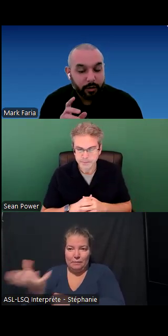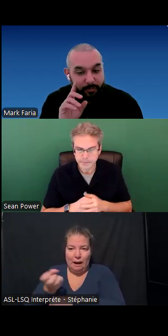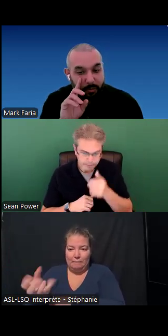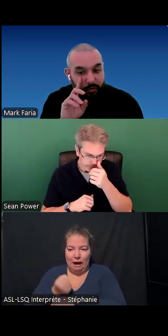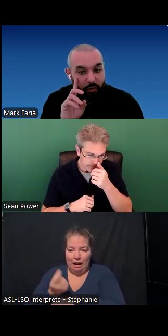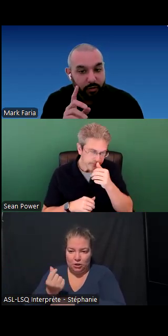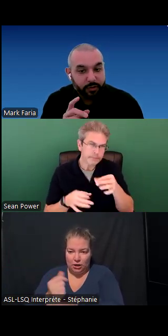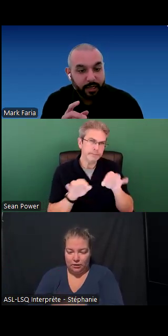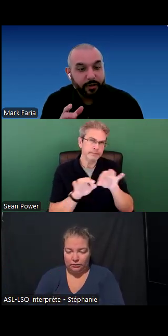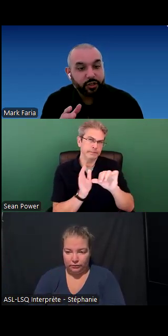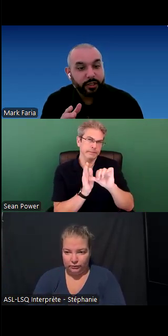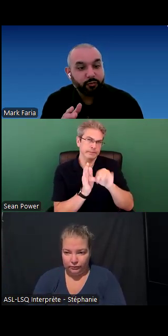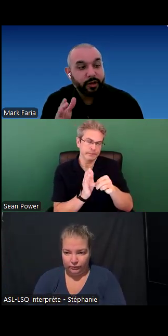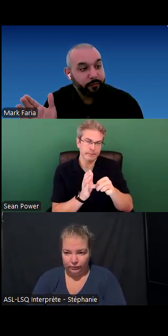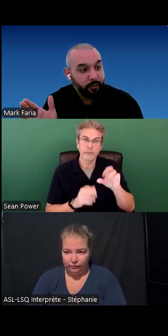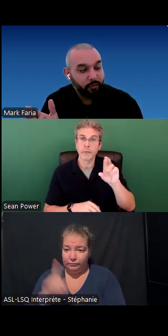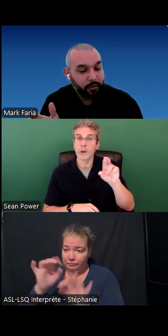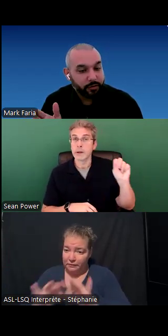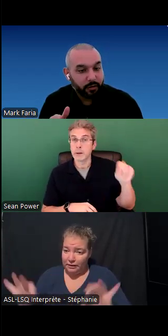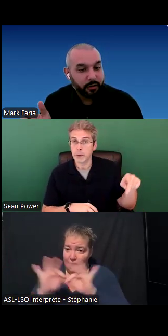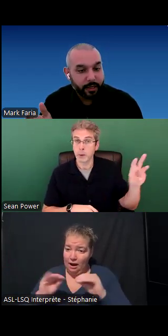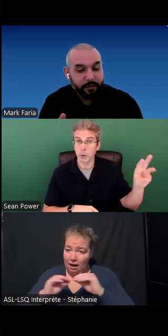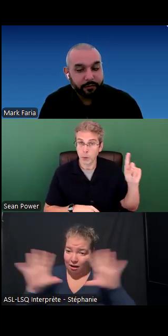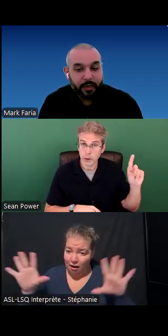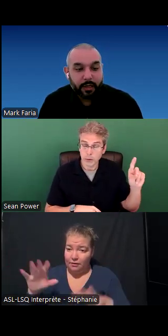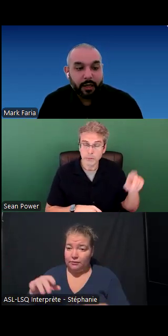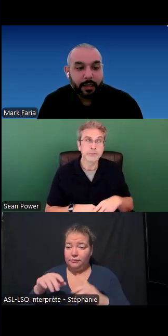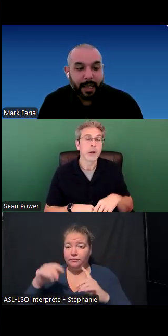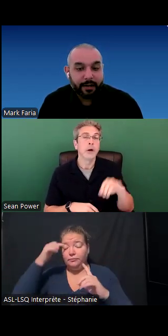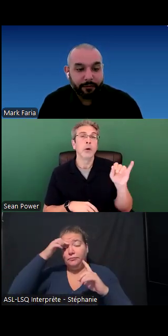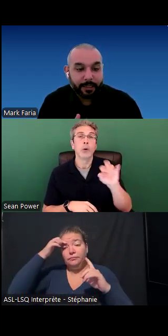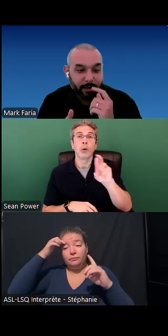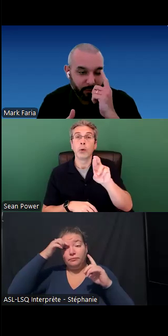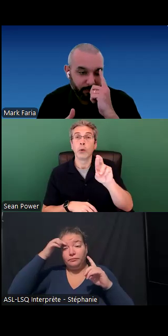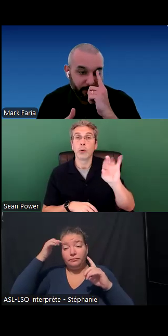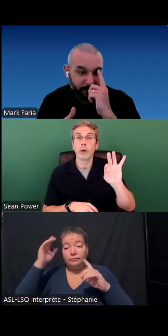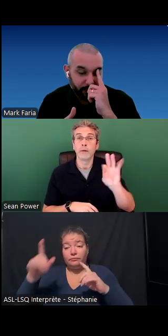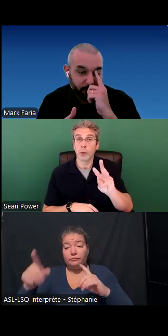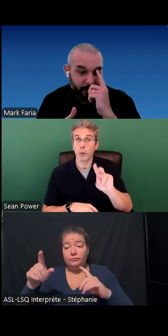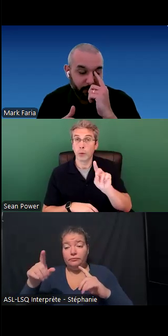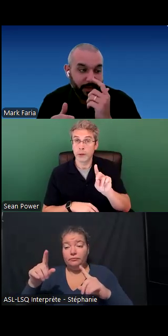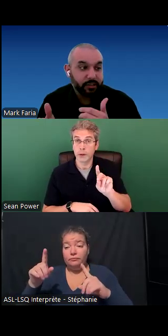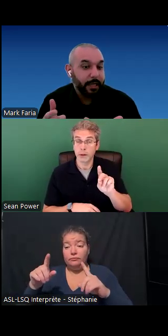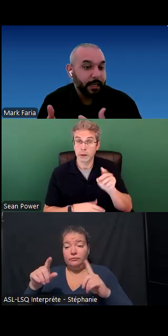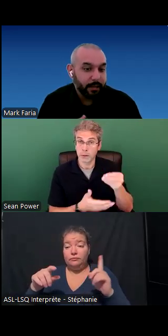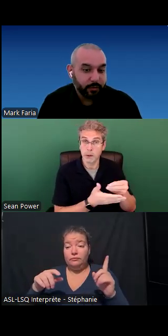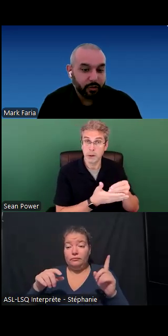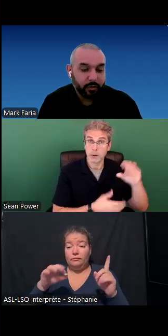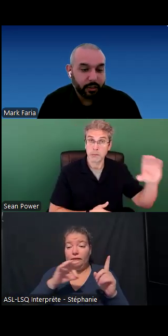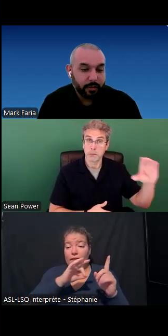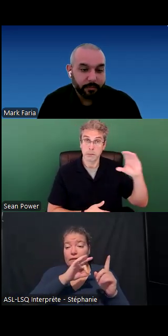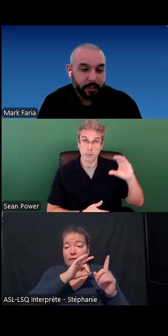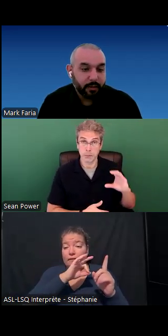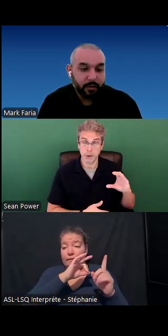that RSP withdrawals and eventually RIF withdrawals, RRIF, can affect government benefits that are based on income.